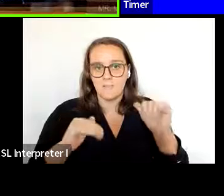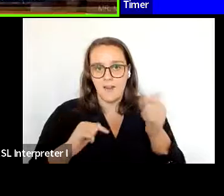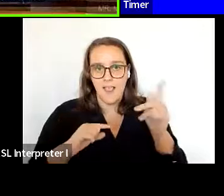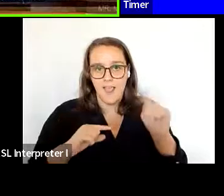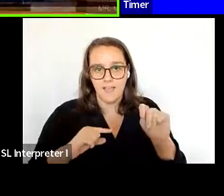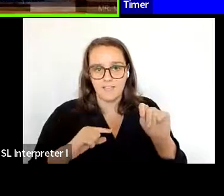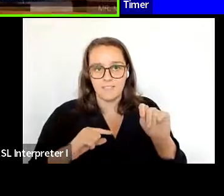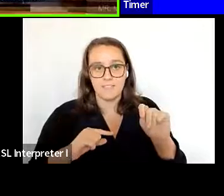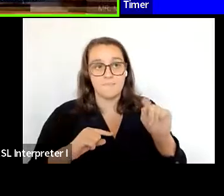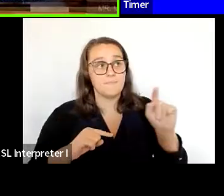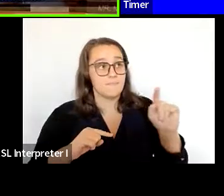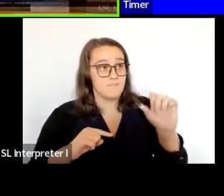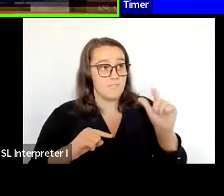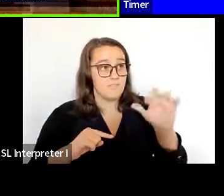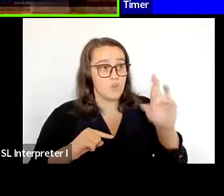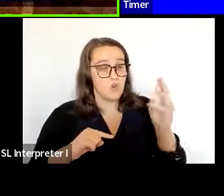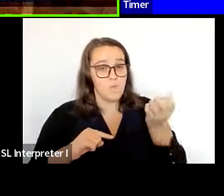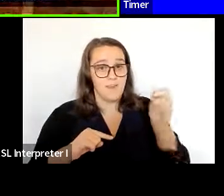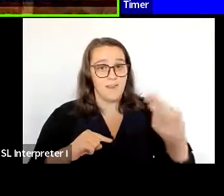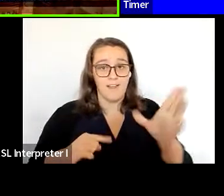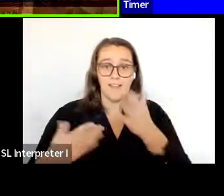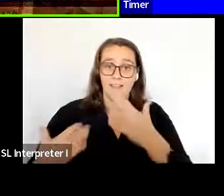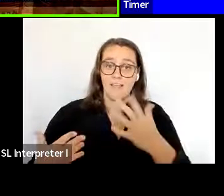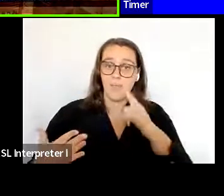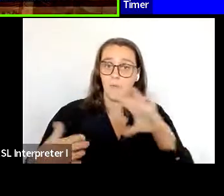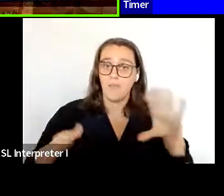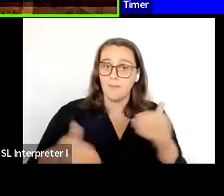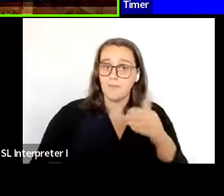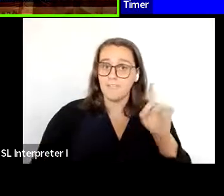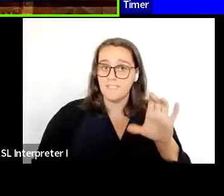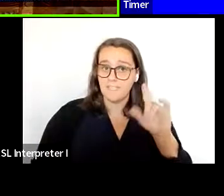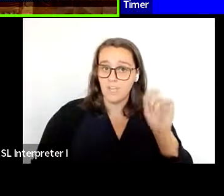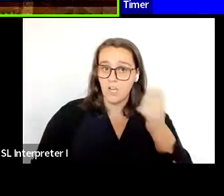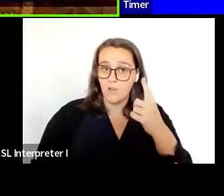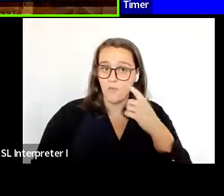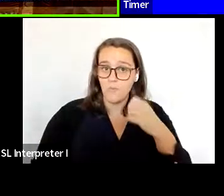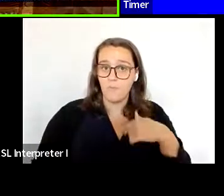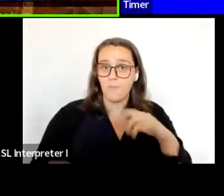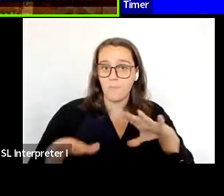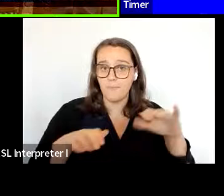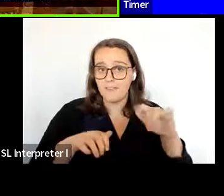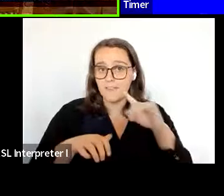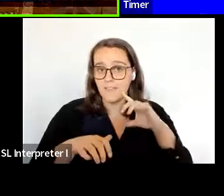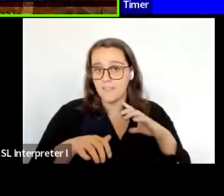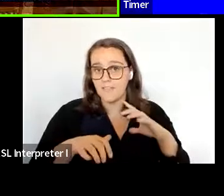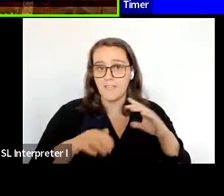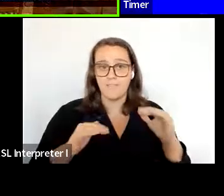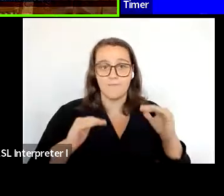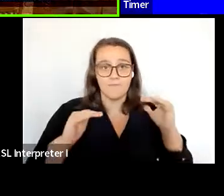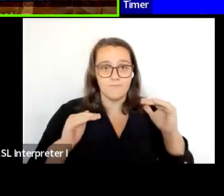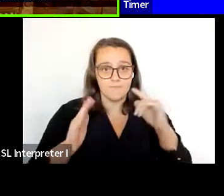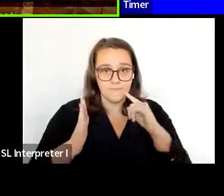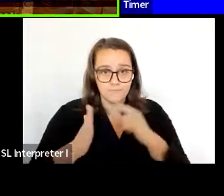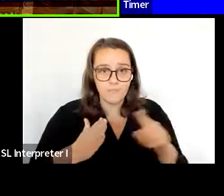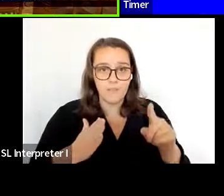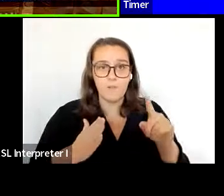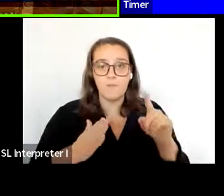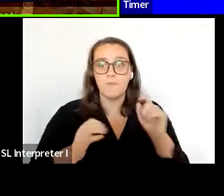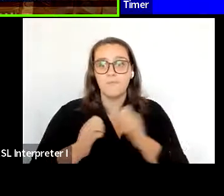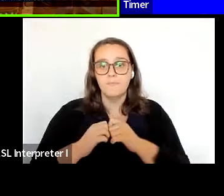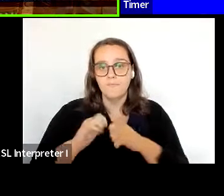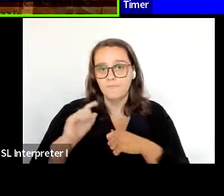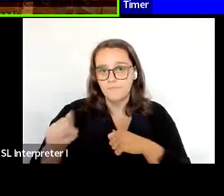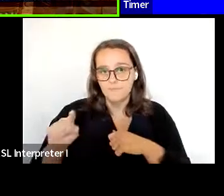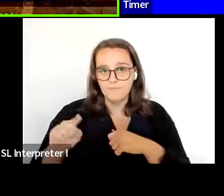Mr. Chairman. I introduced the District Government Paid Leave Enhancement Amendment Act with my at-large colleague,